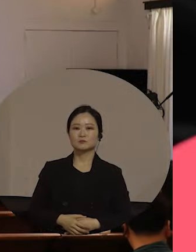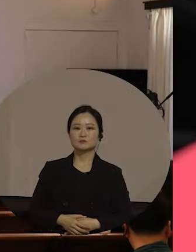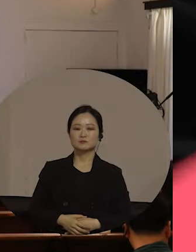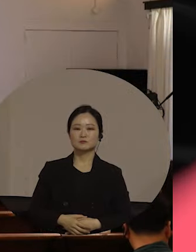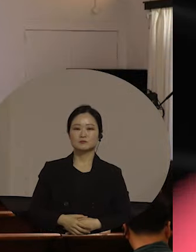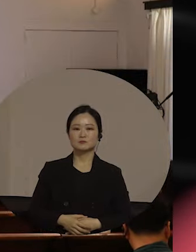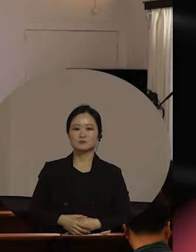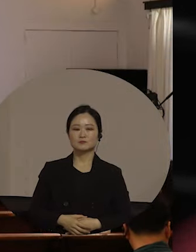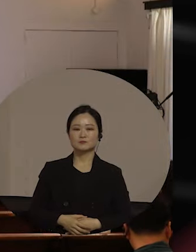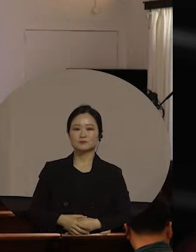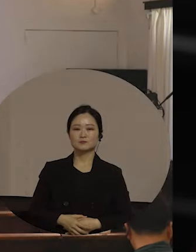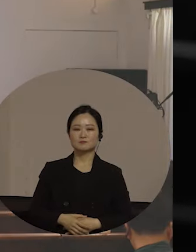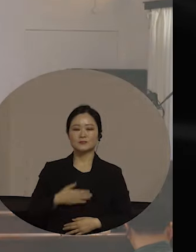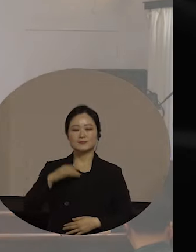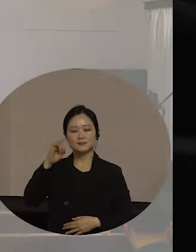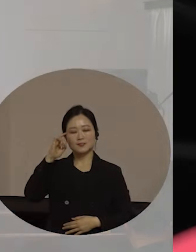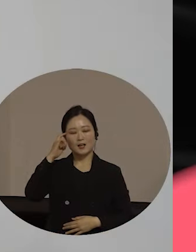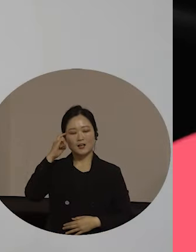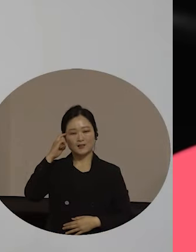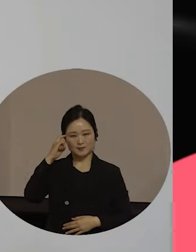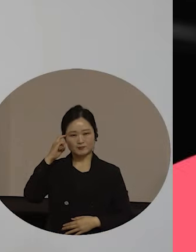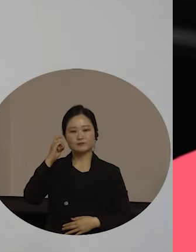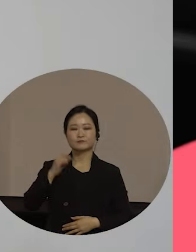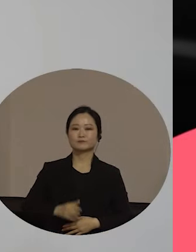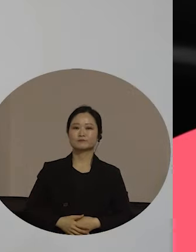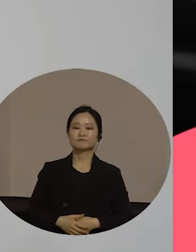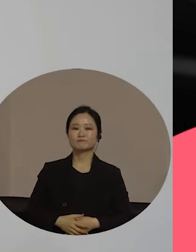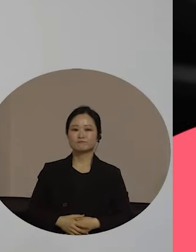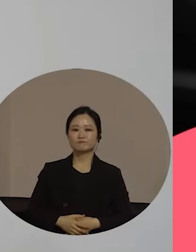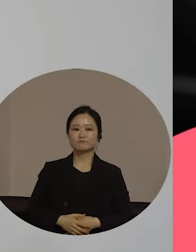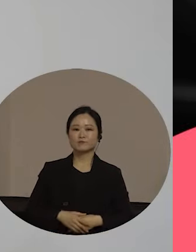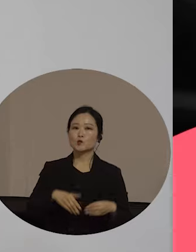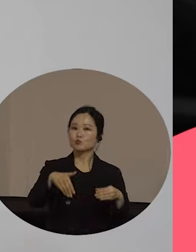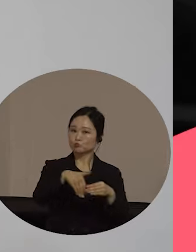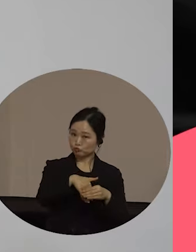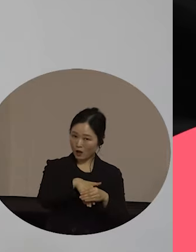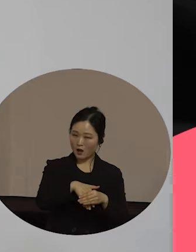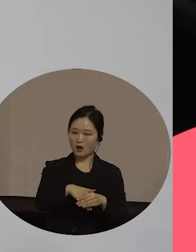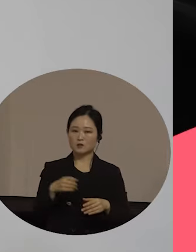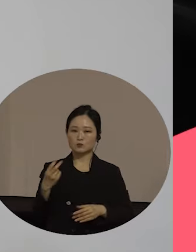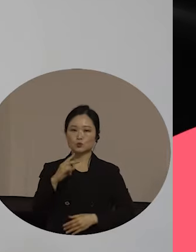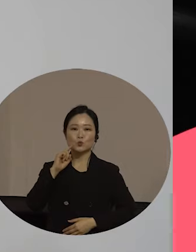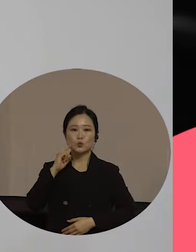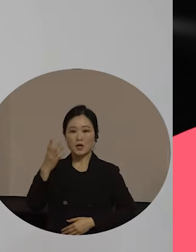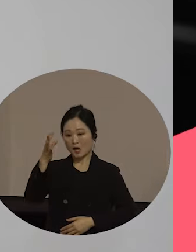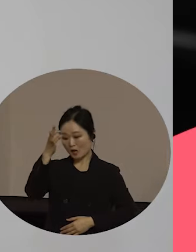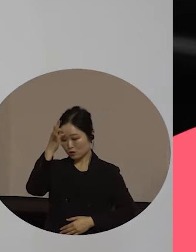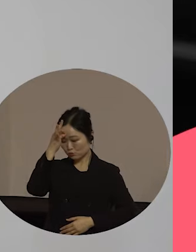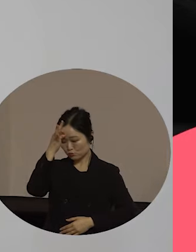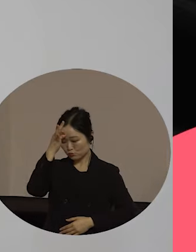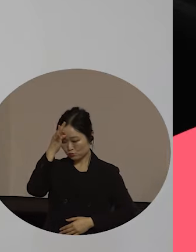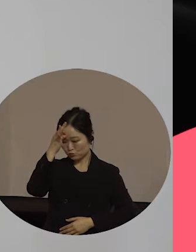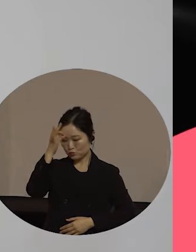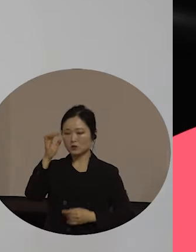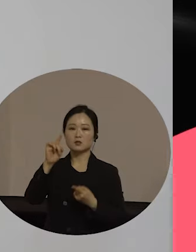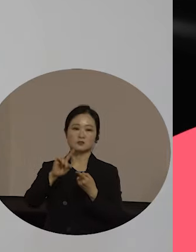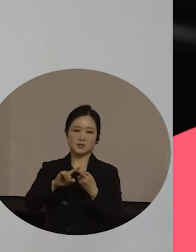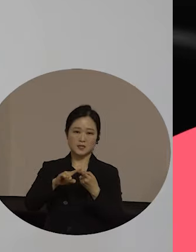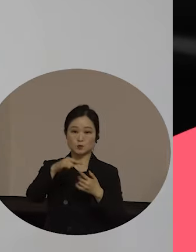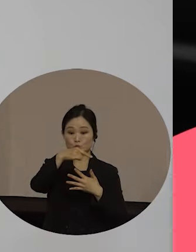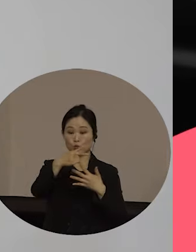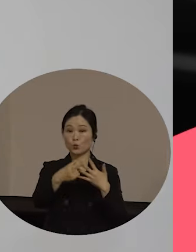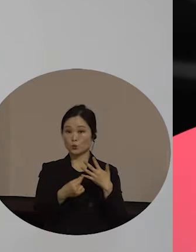I think based on the overview of culture and arts education programs that I shared with you, I would say